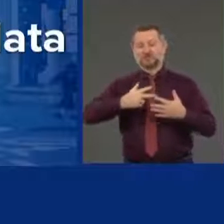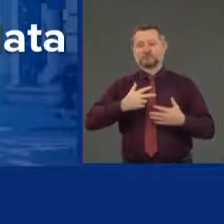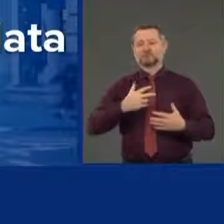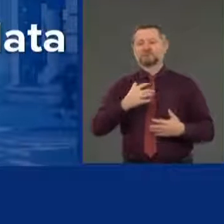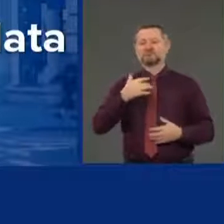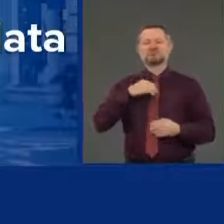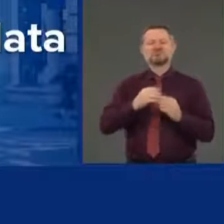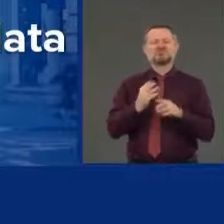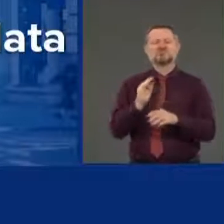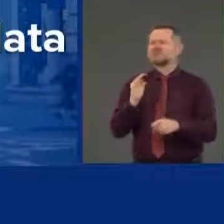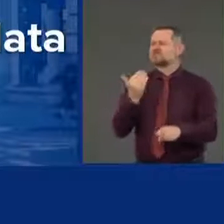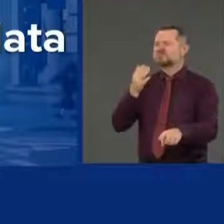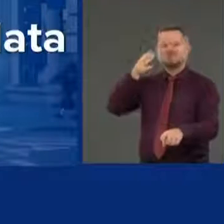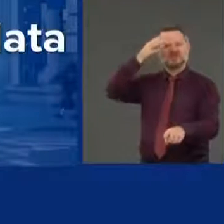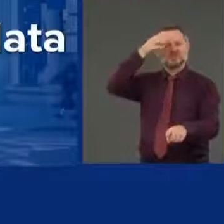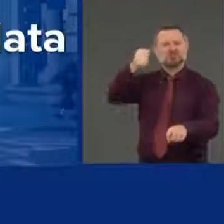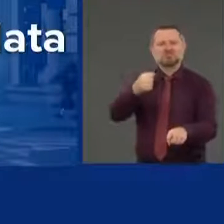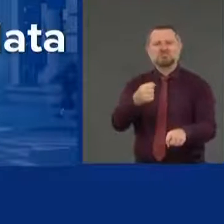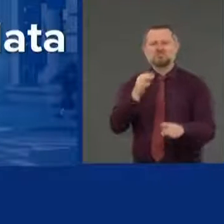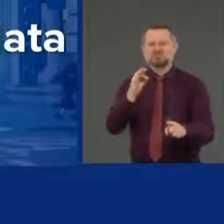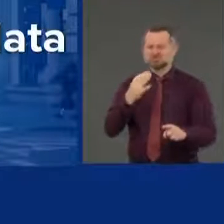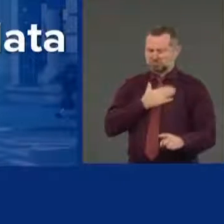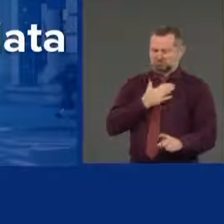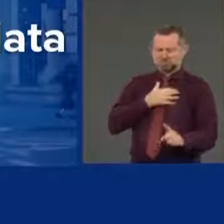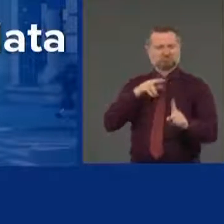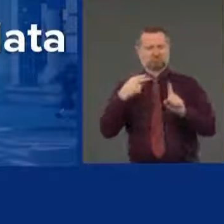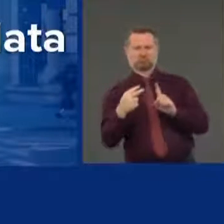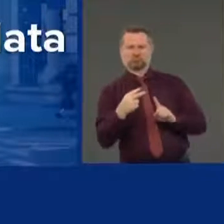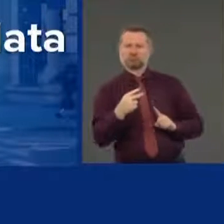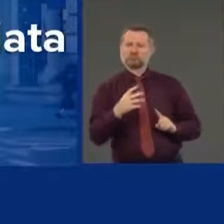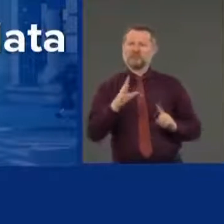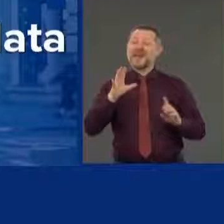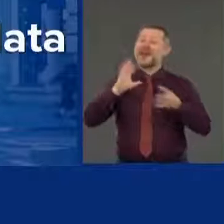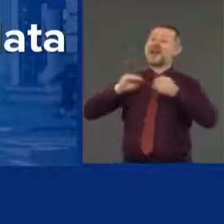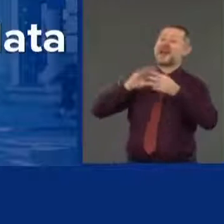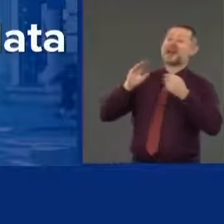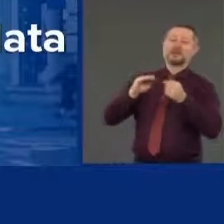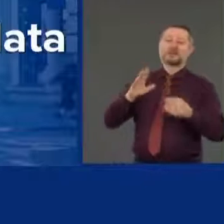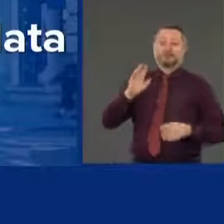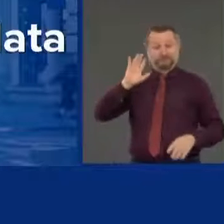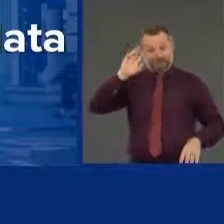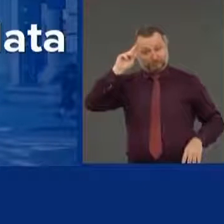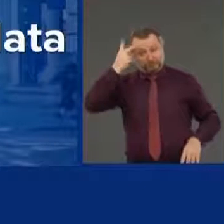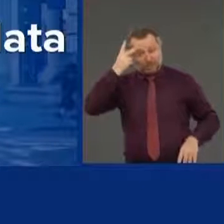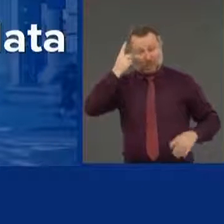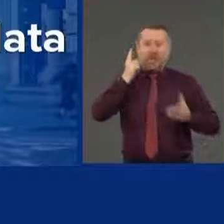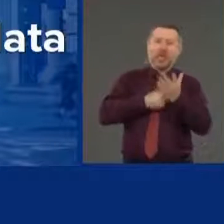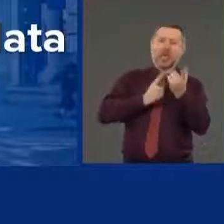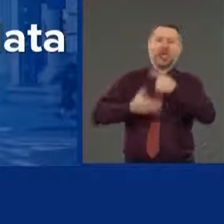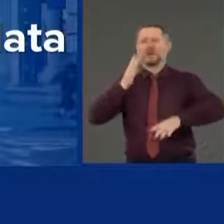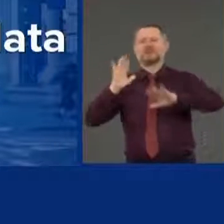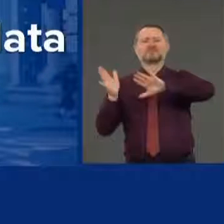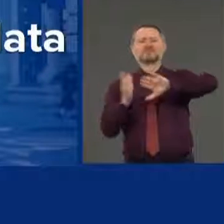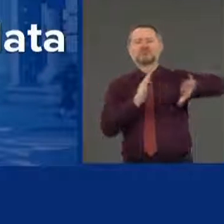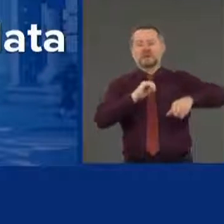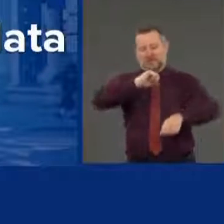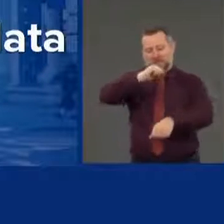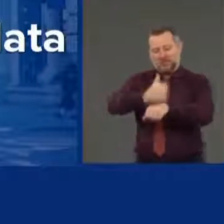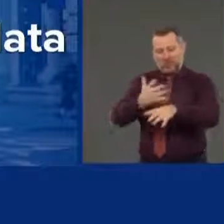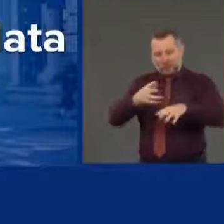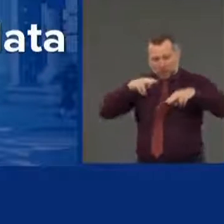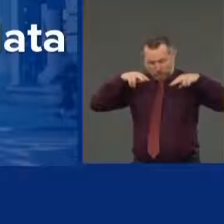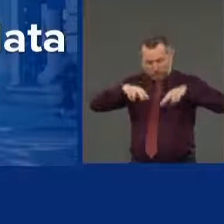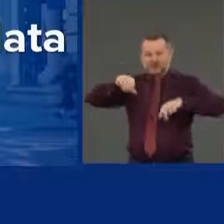my position. And I said it wasn't a political theory. It was a science-based theory because we're dealing with a